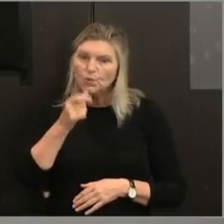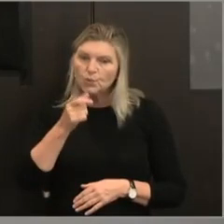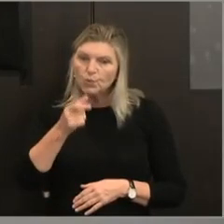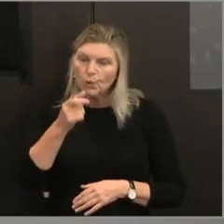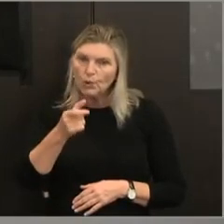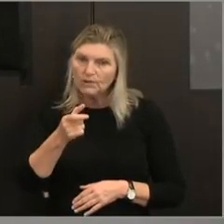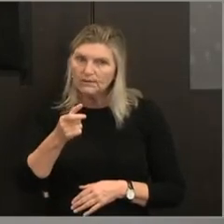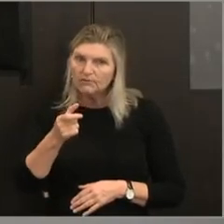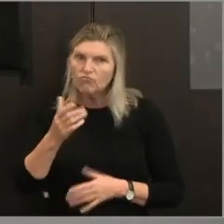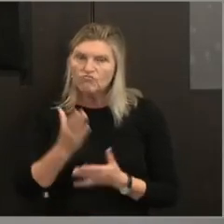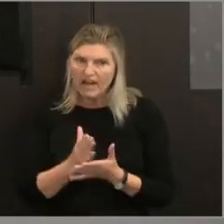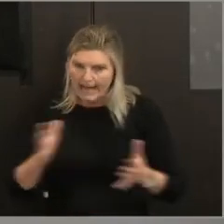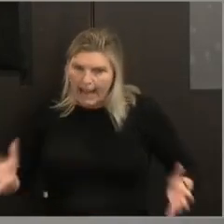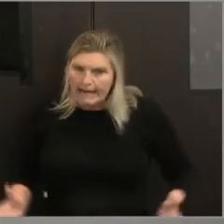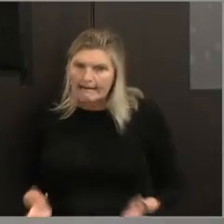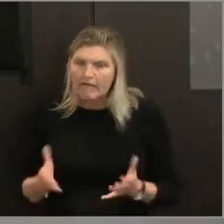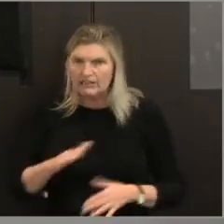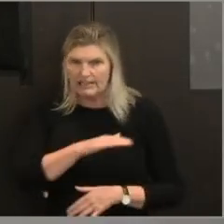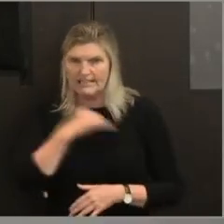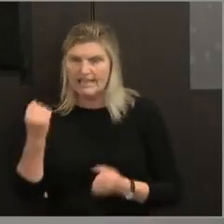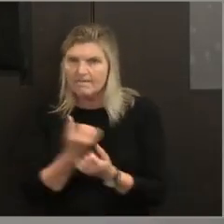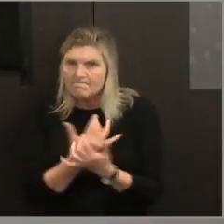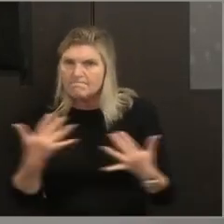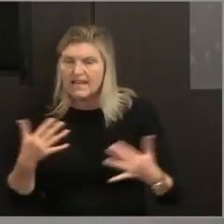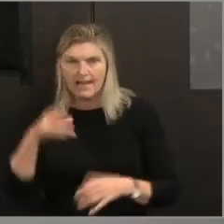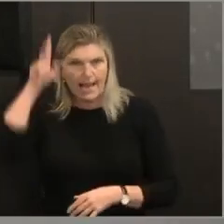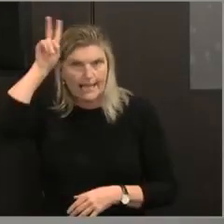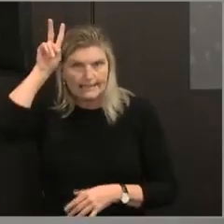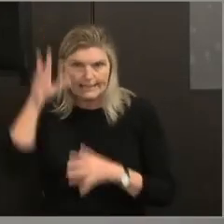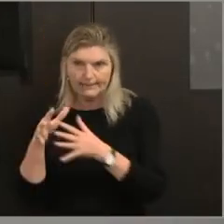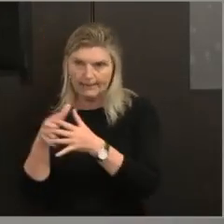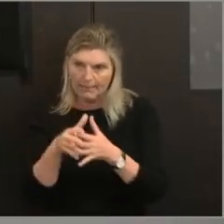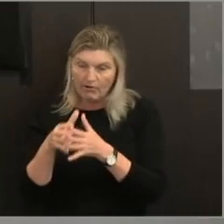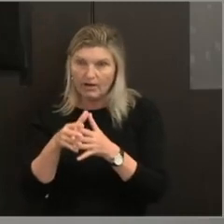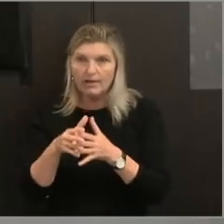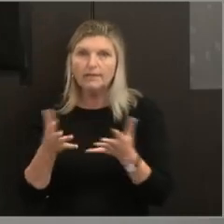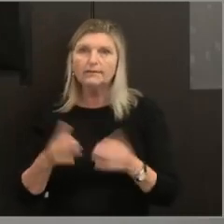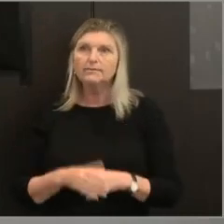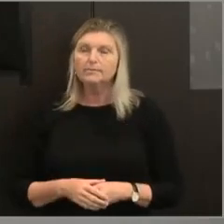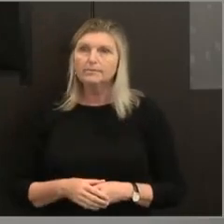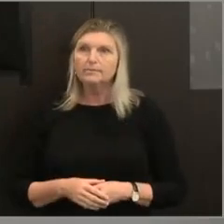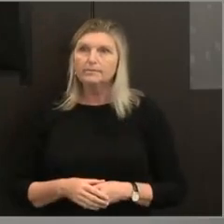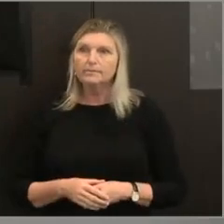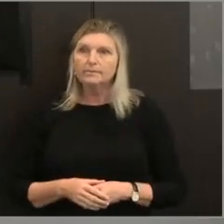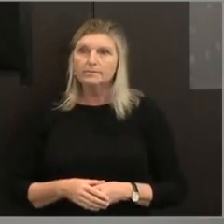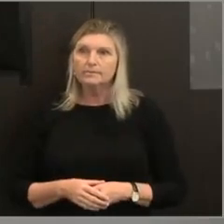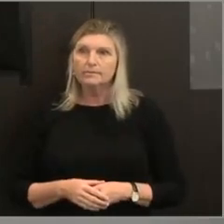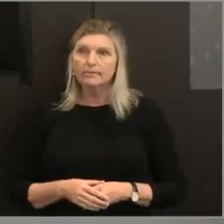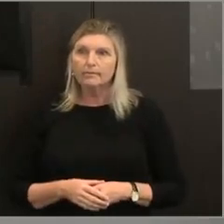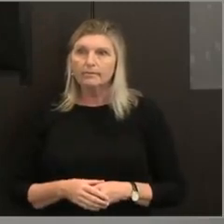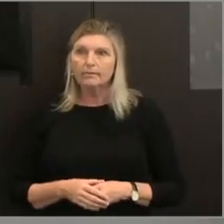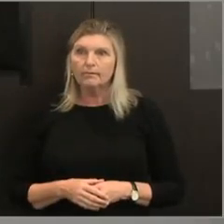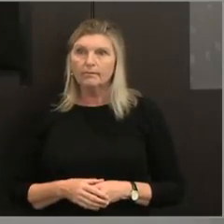Indian massacres. In a sense, I agree with the sentiment, but only in this, that all